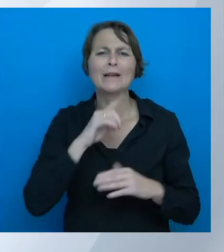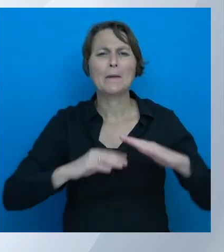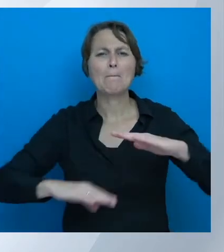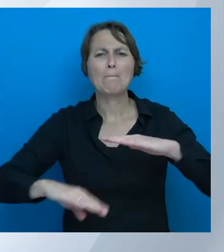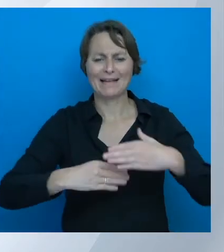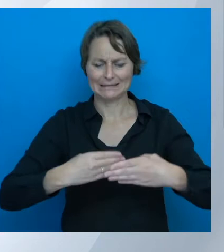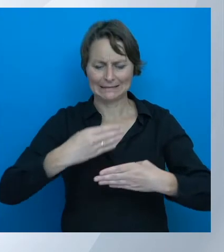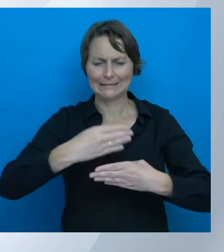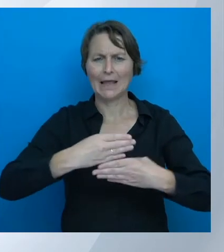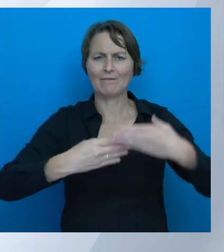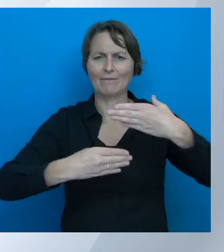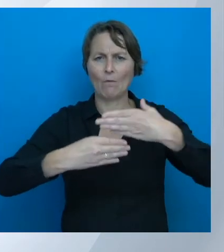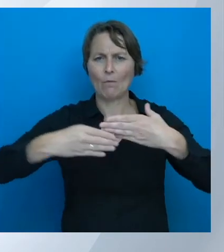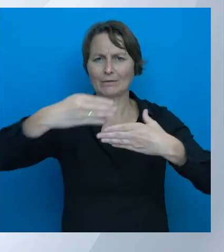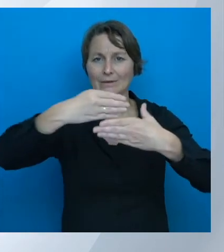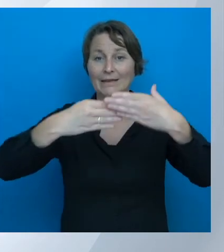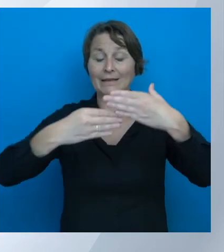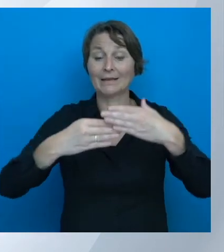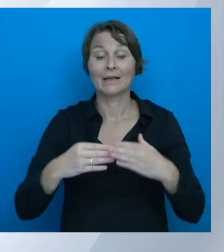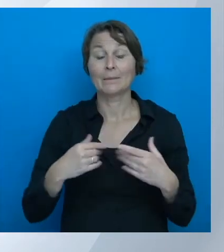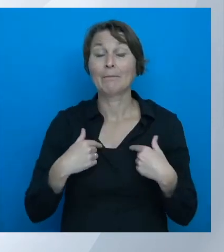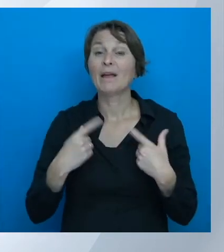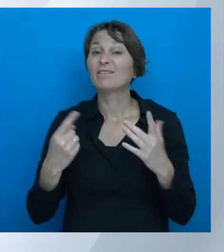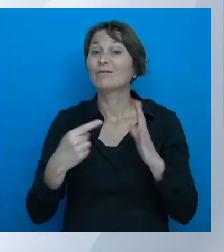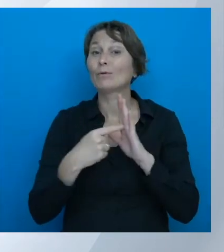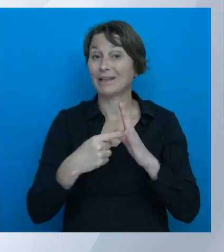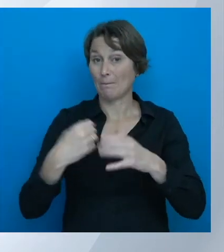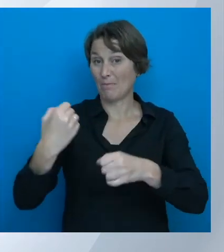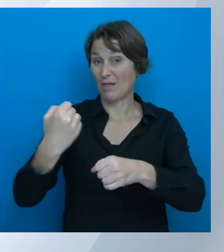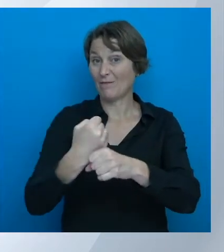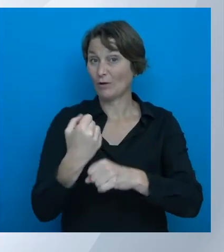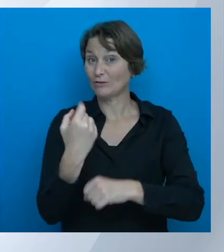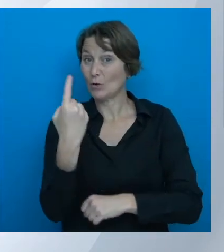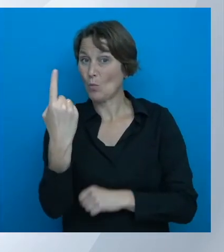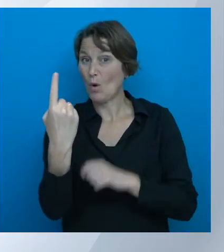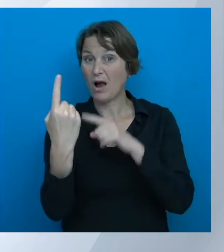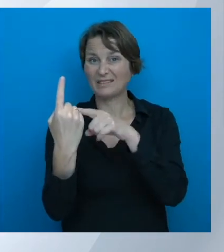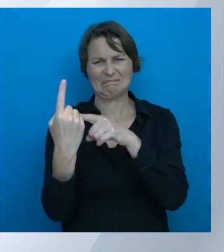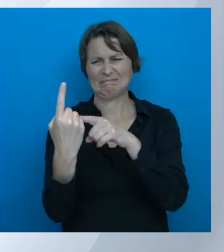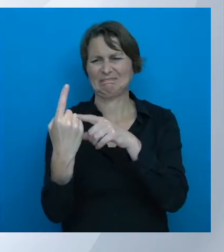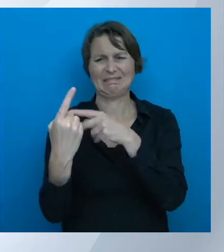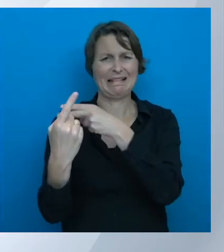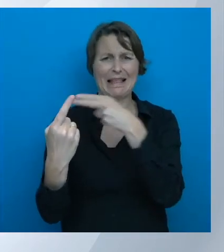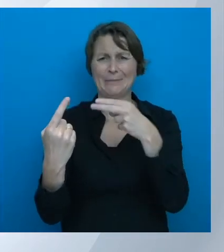going to do, I hate the name function one, so I'm going to just quickly change that.